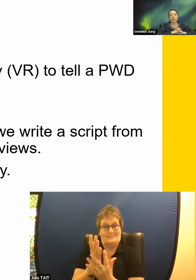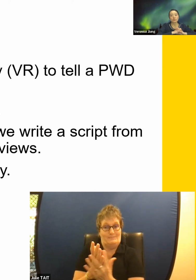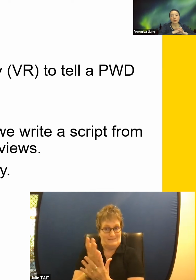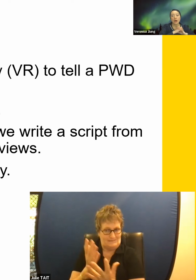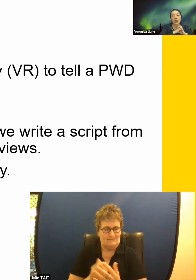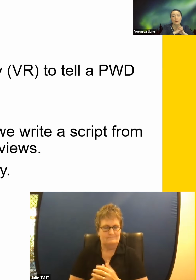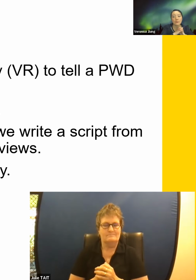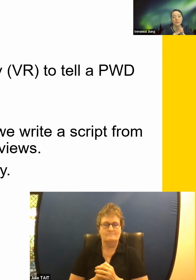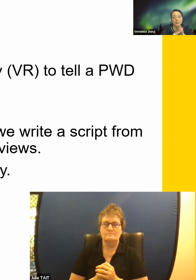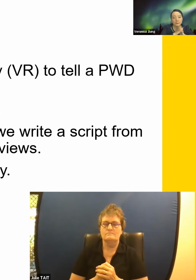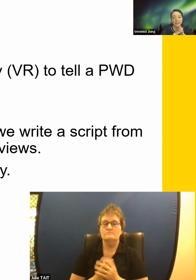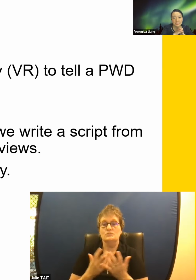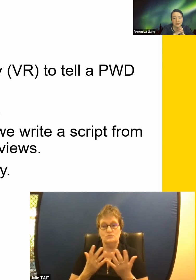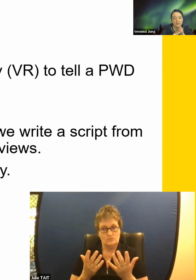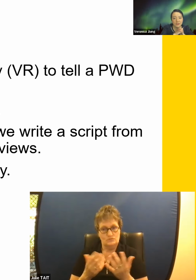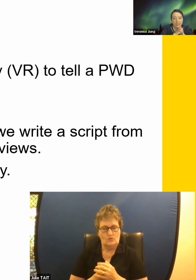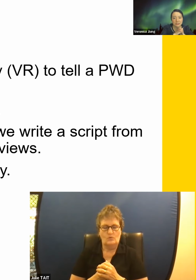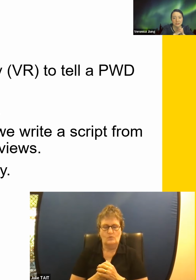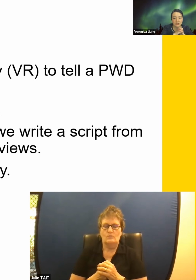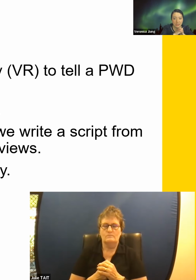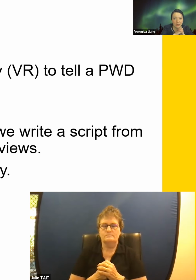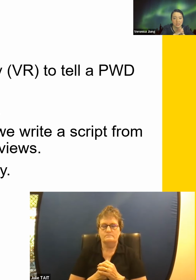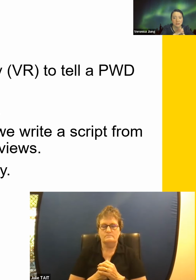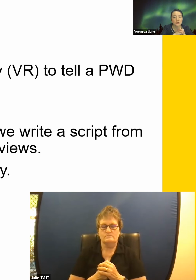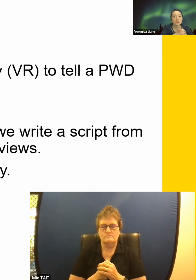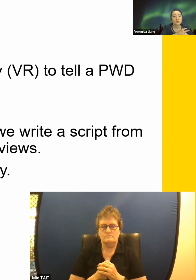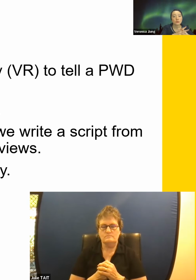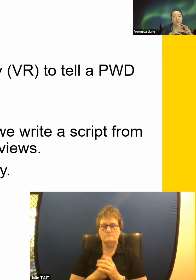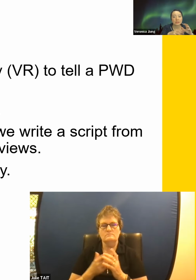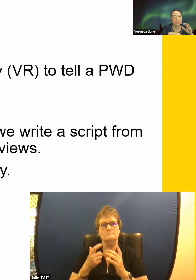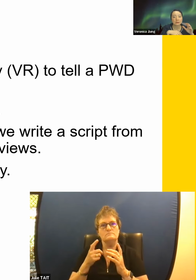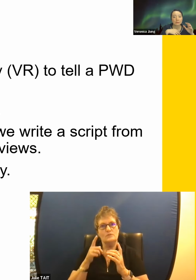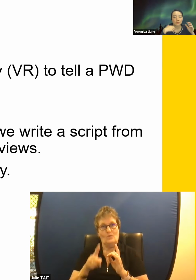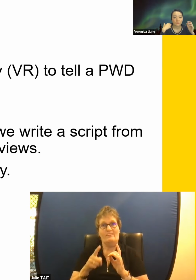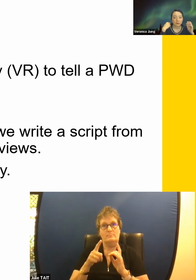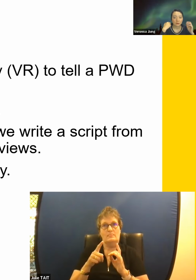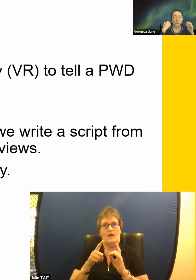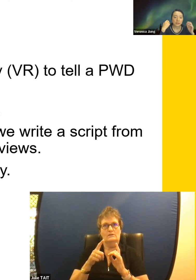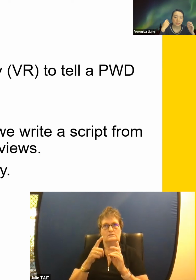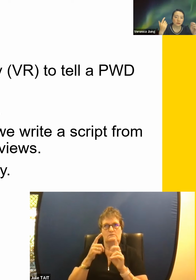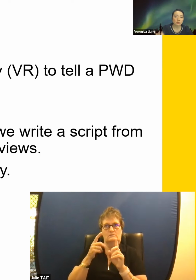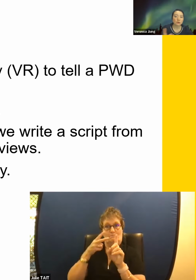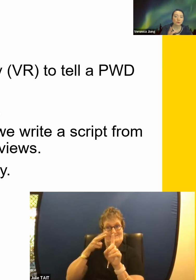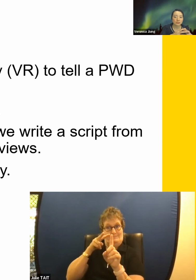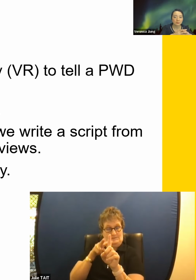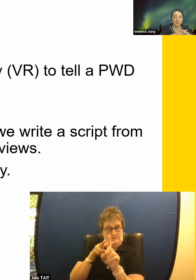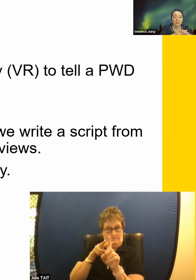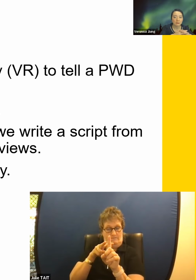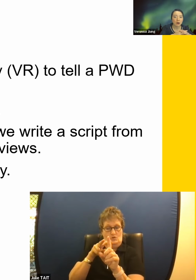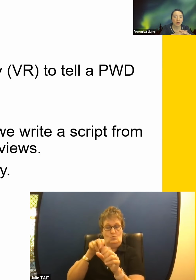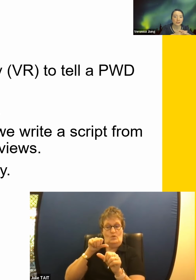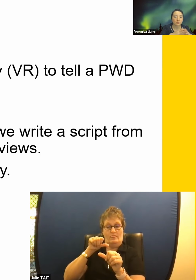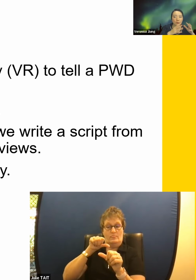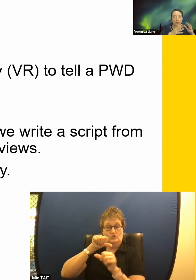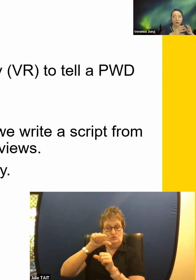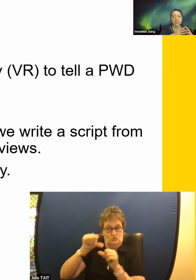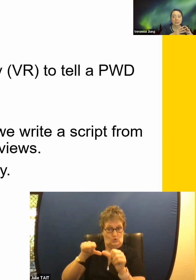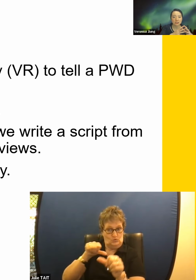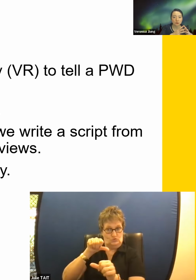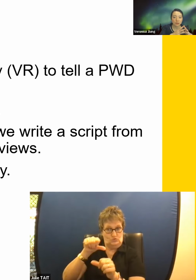So based on these thinking, so with social model of disability in mind,